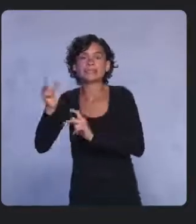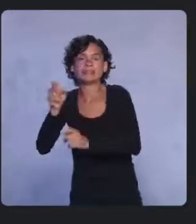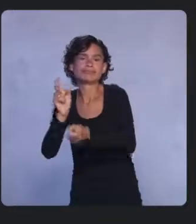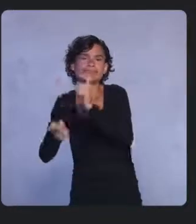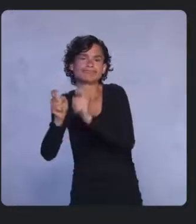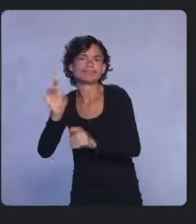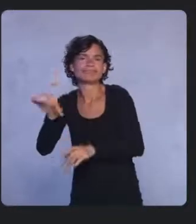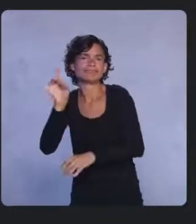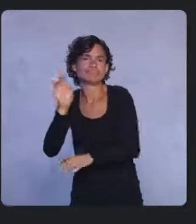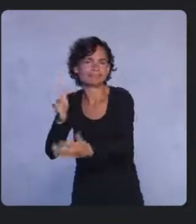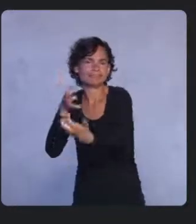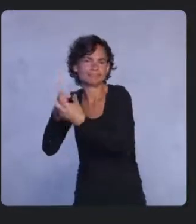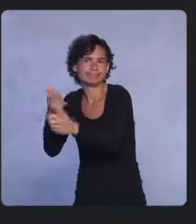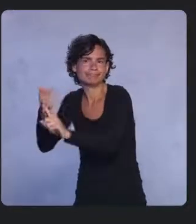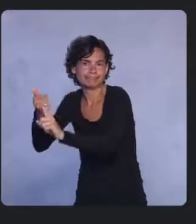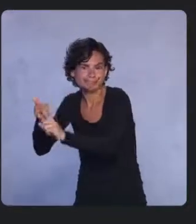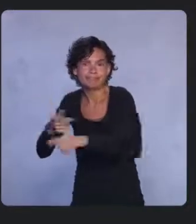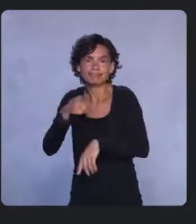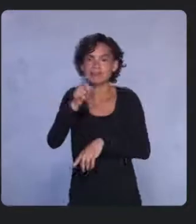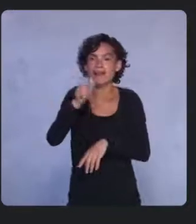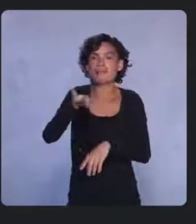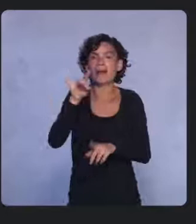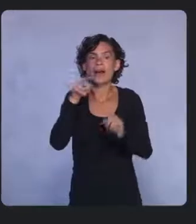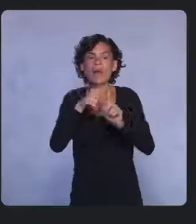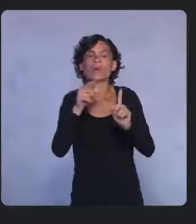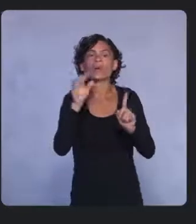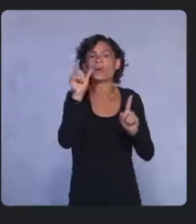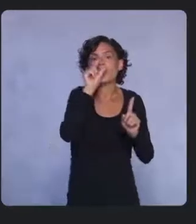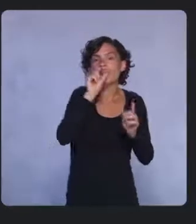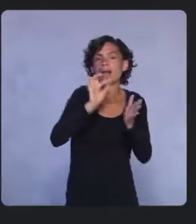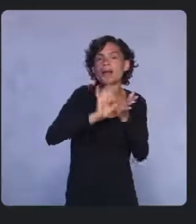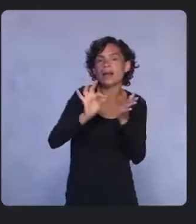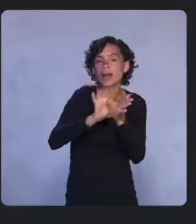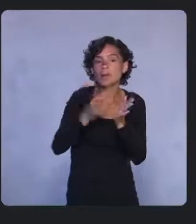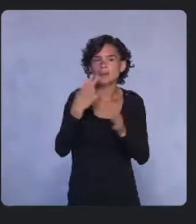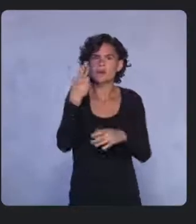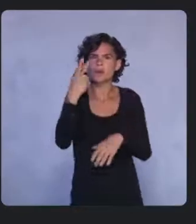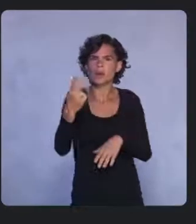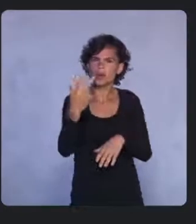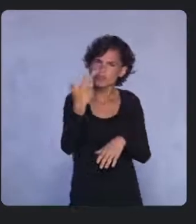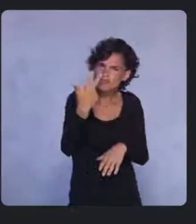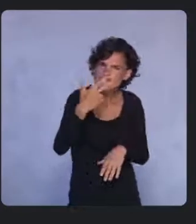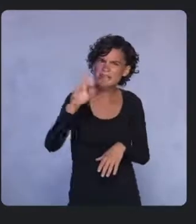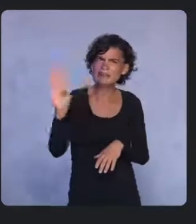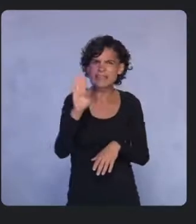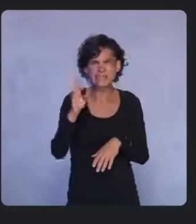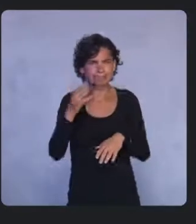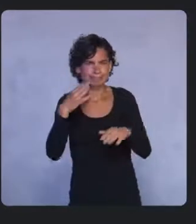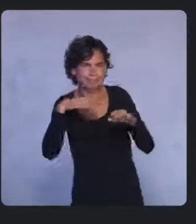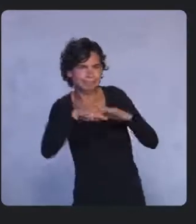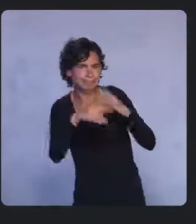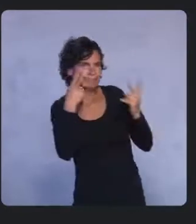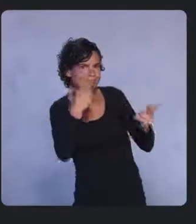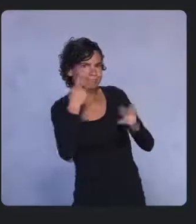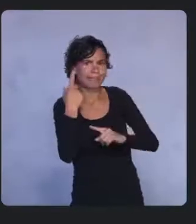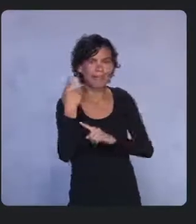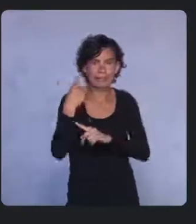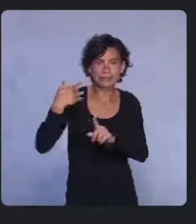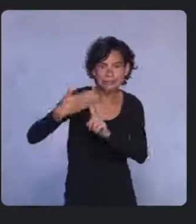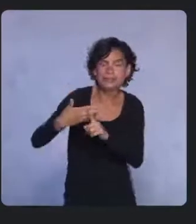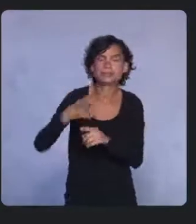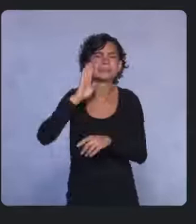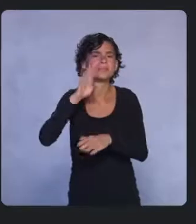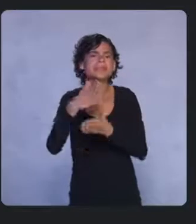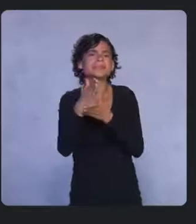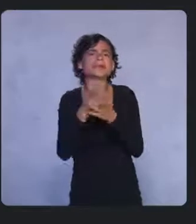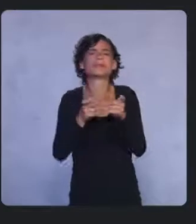them in your Google account, which saw over 3 billion visits last year. We also know that some controls are most helpful when they're built right